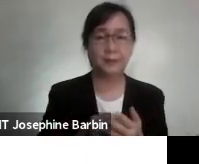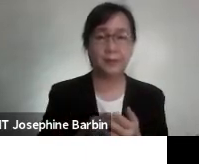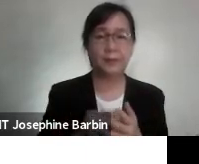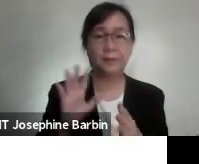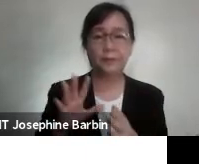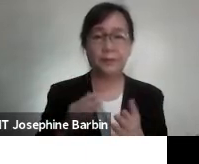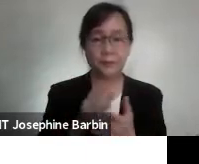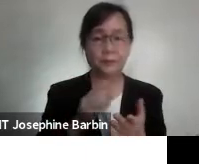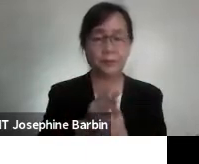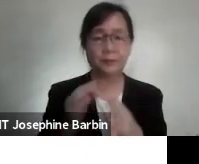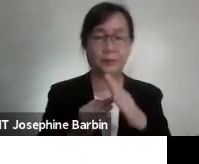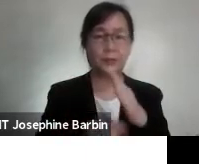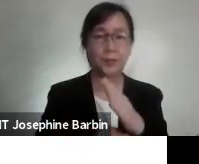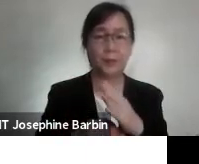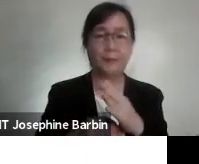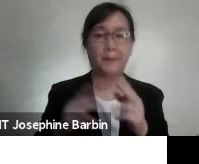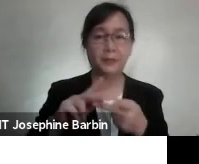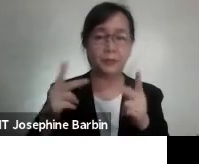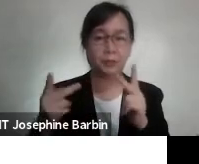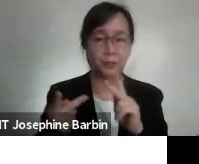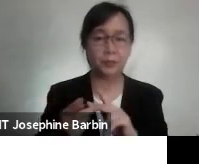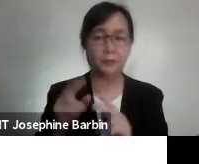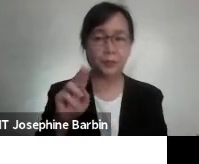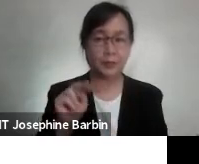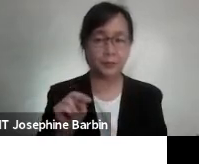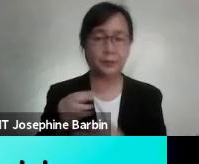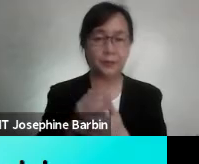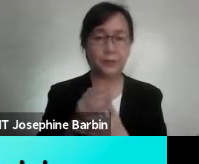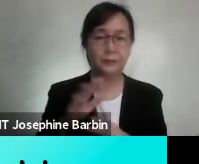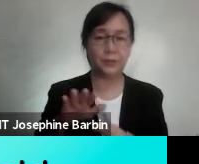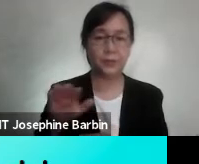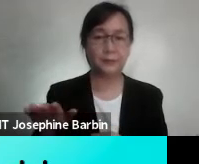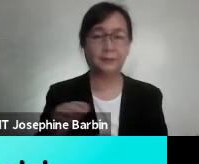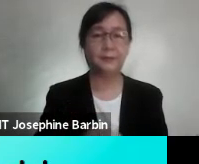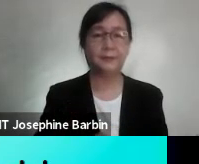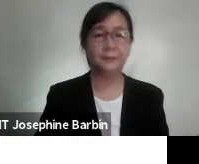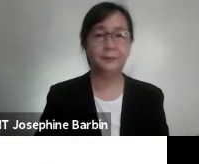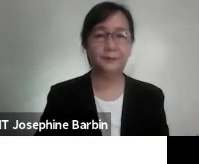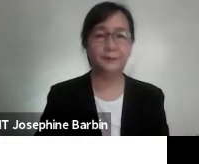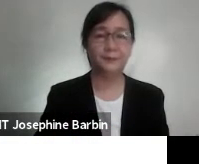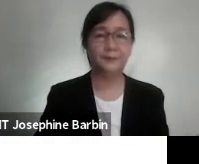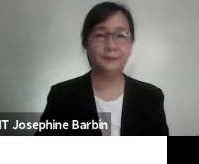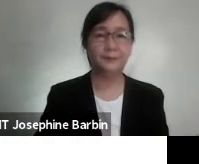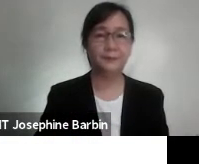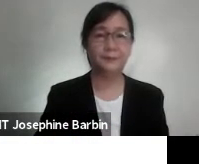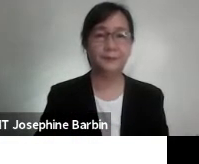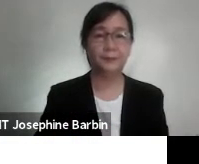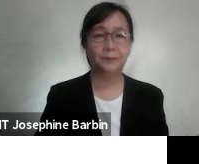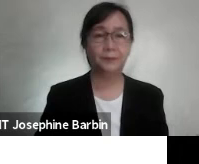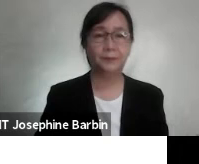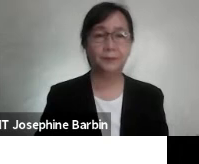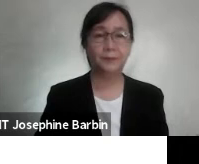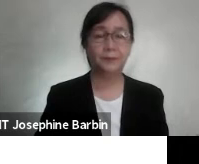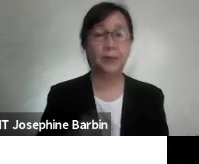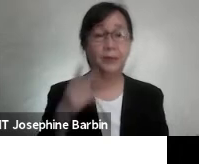in partnership with the UN Committee on the Rights of the Child. Oops, there it is. As